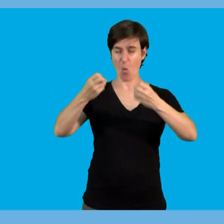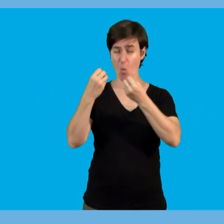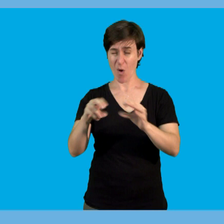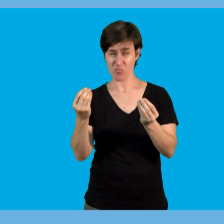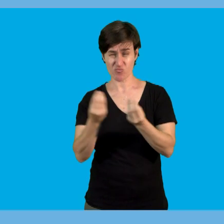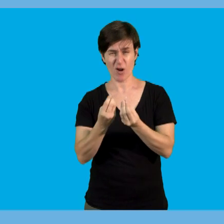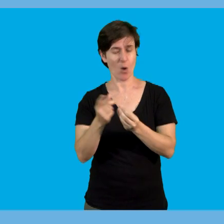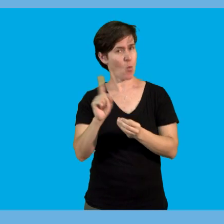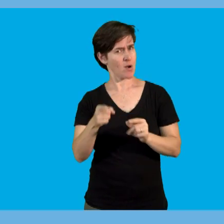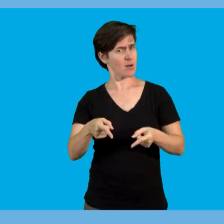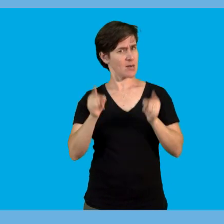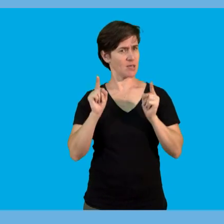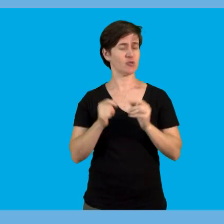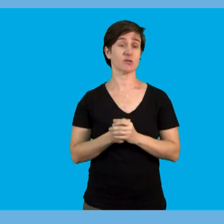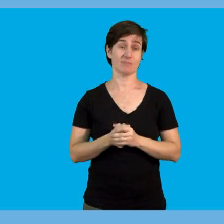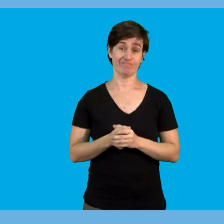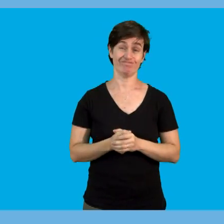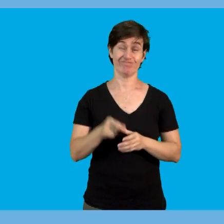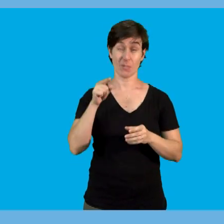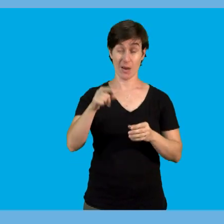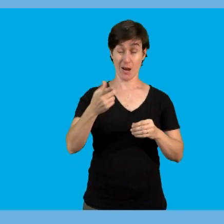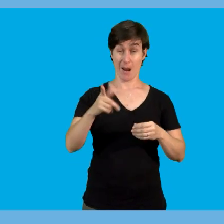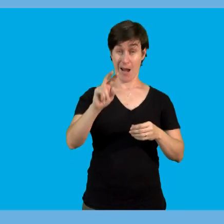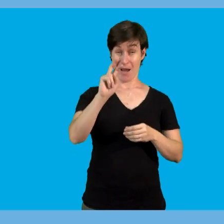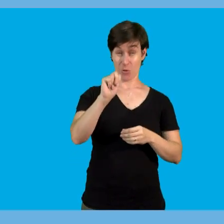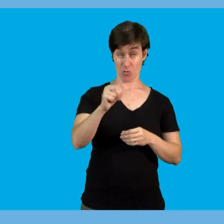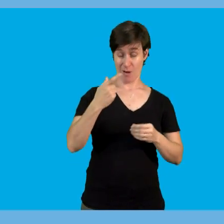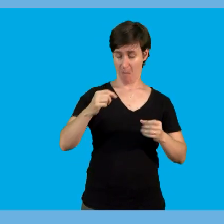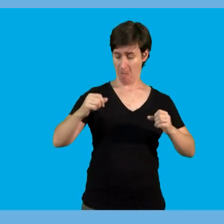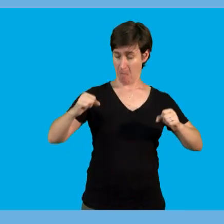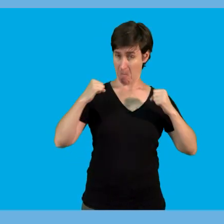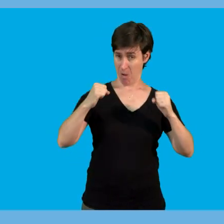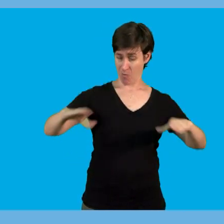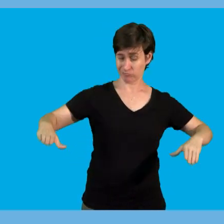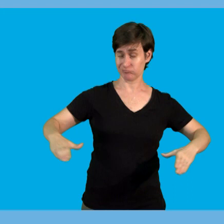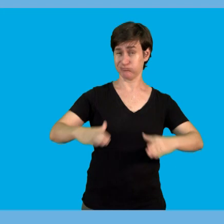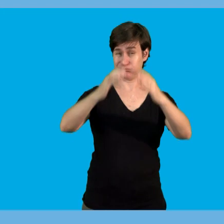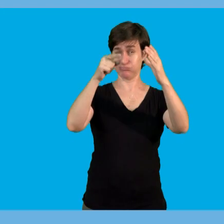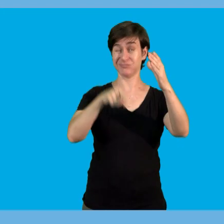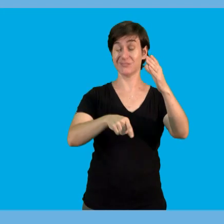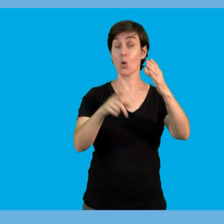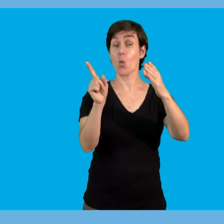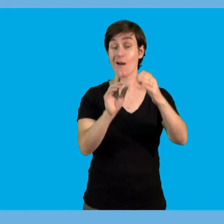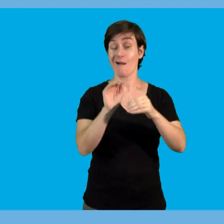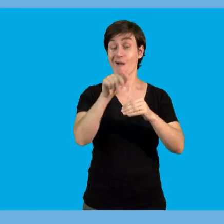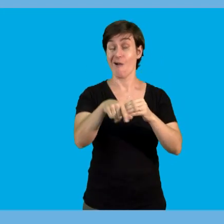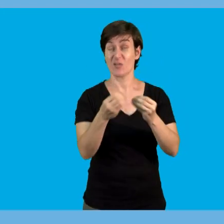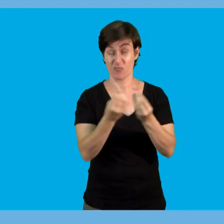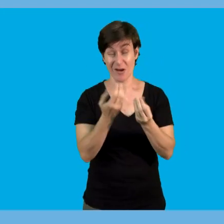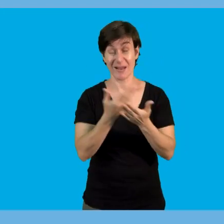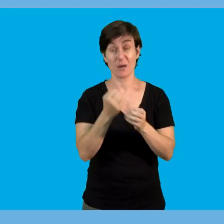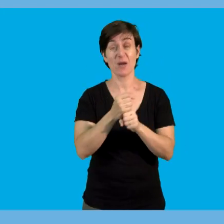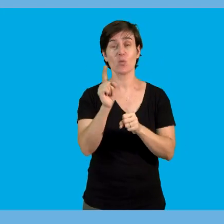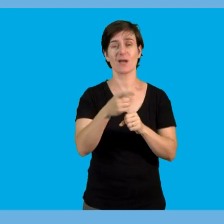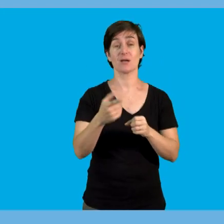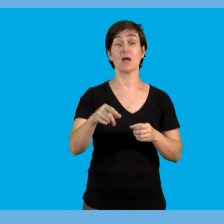Now, we need to know that the waste that is produced by the nuclear power stations is the creation of radioactive waste.